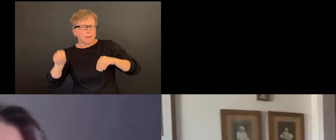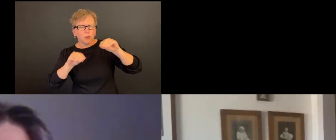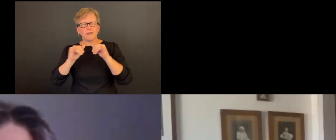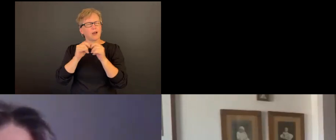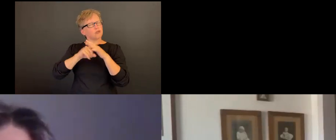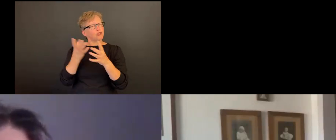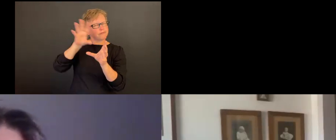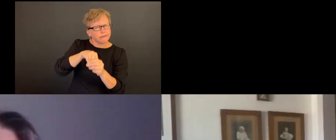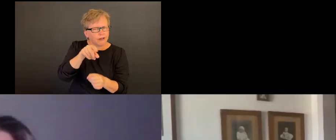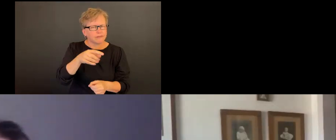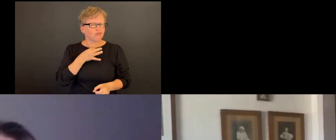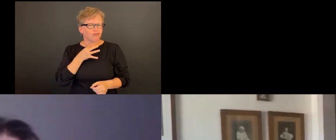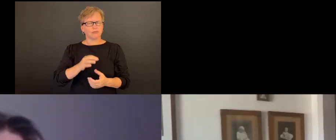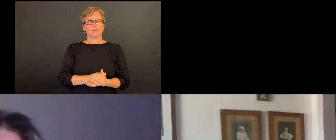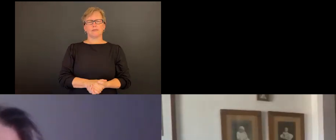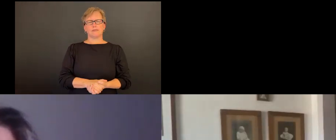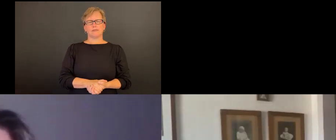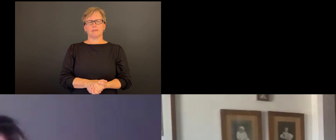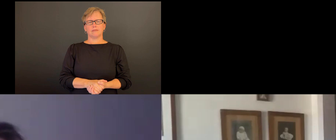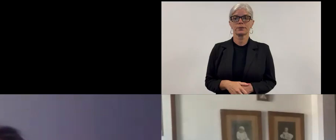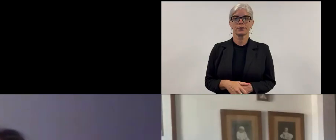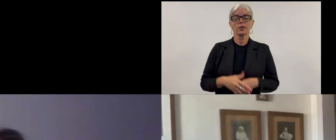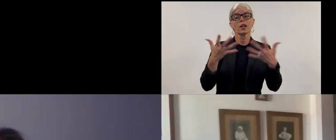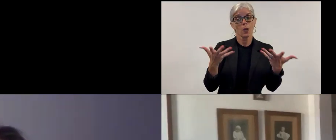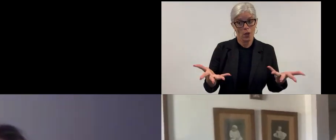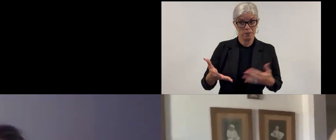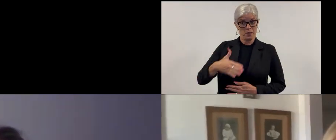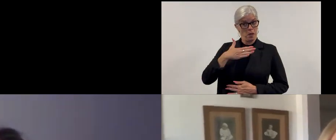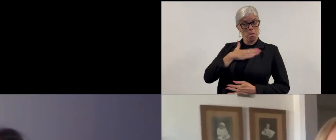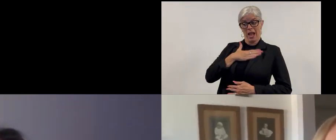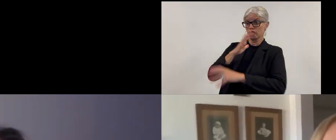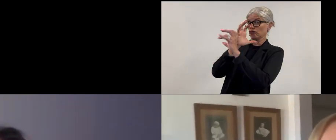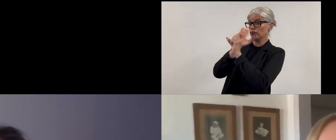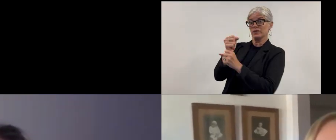world of spinal cord injury and paralysis. Well,